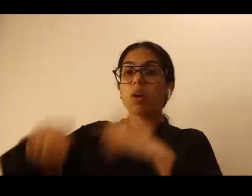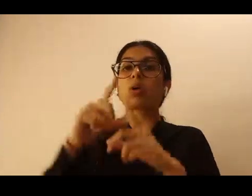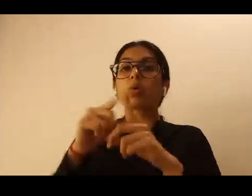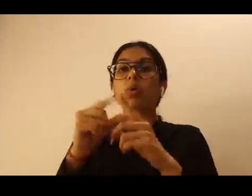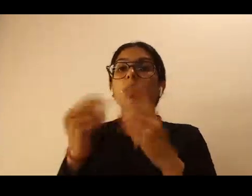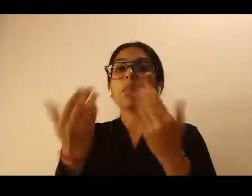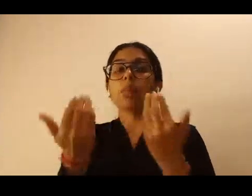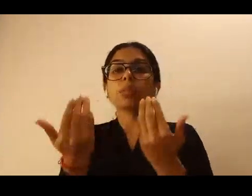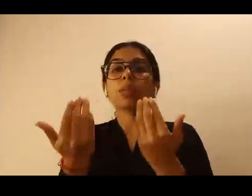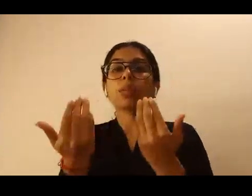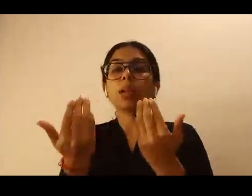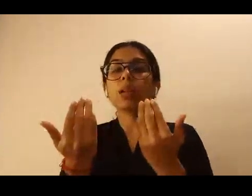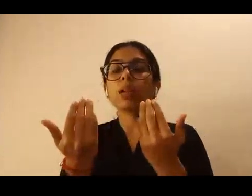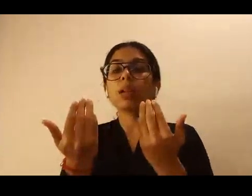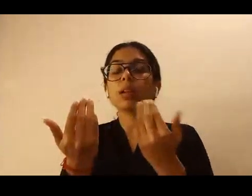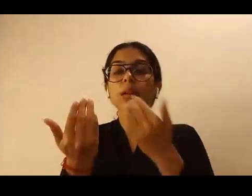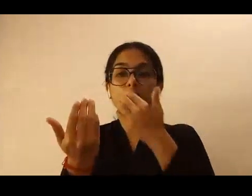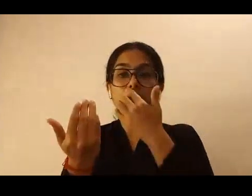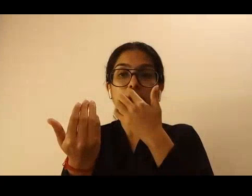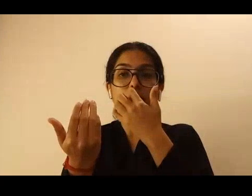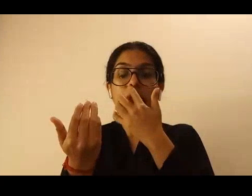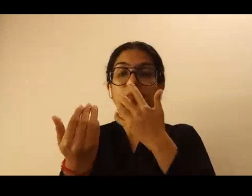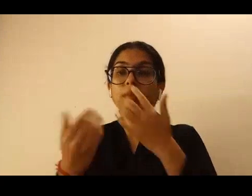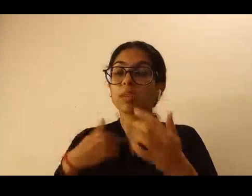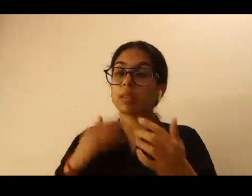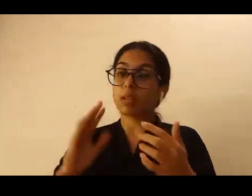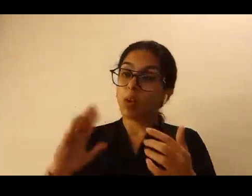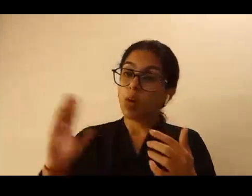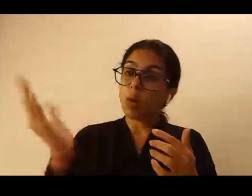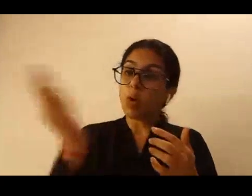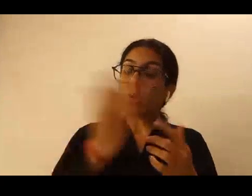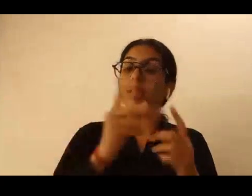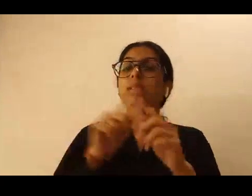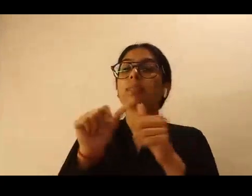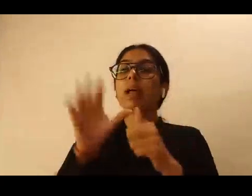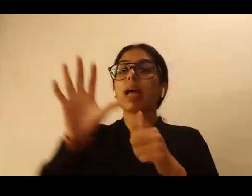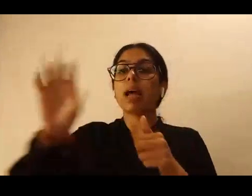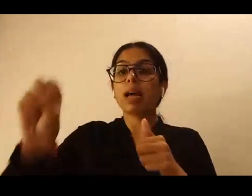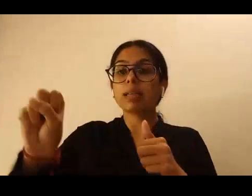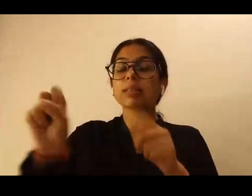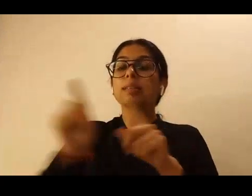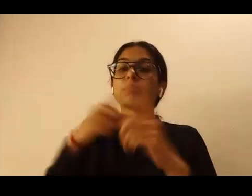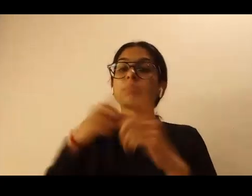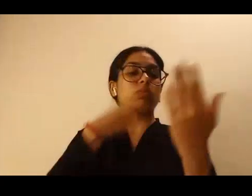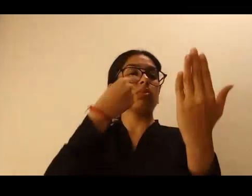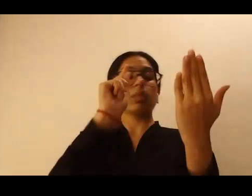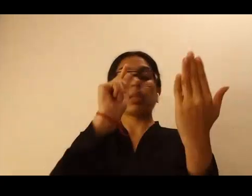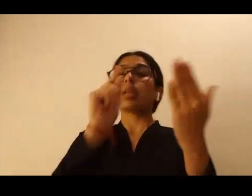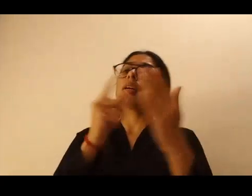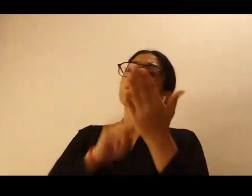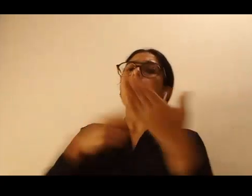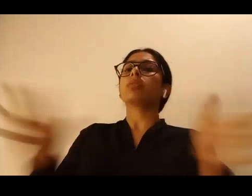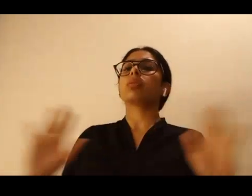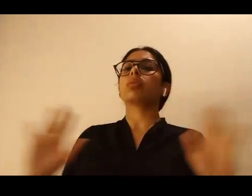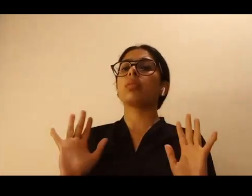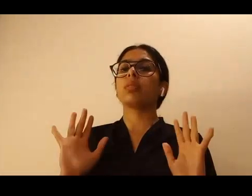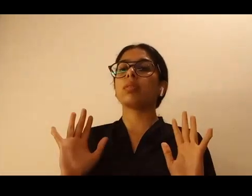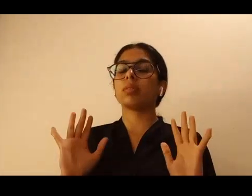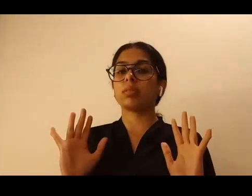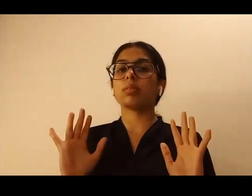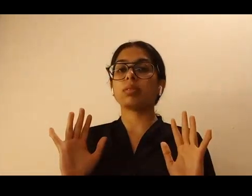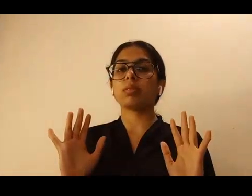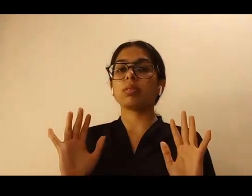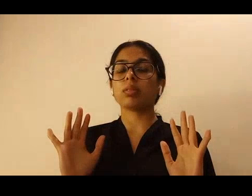Everyone should enable accessibility checkers by default, right? I think it gives you a good idea around the fact that, what all changes do you need to